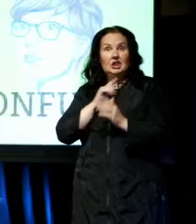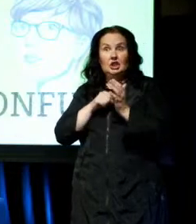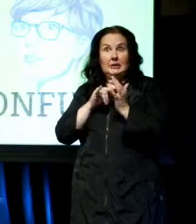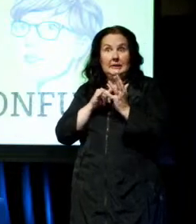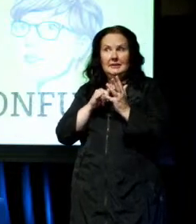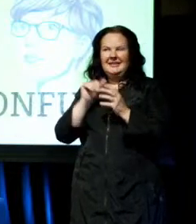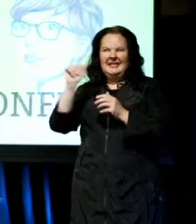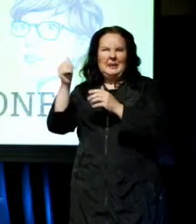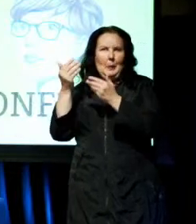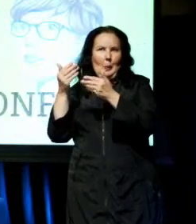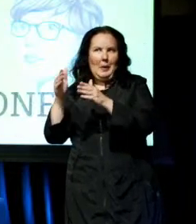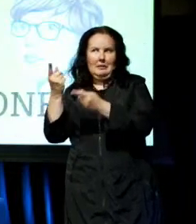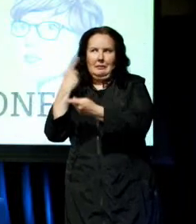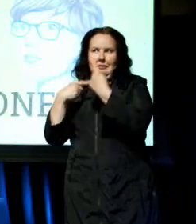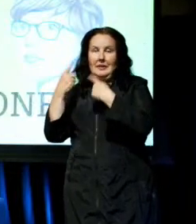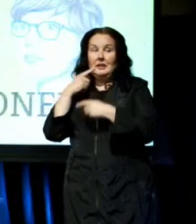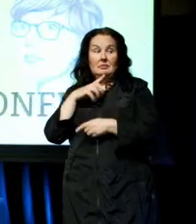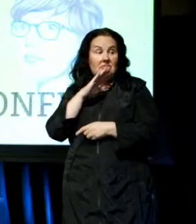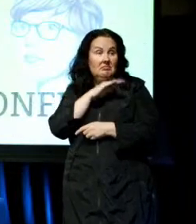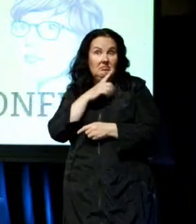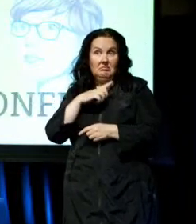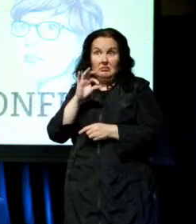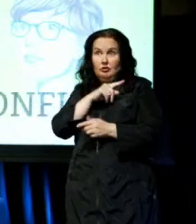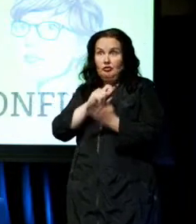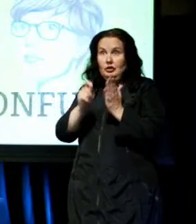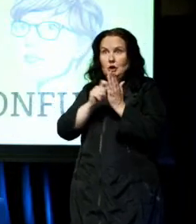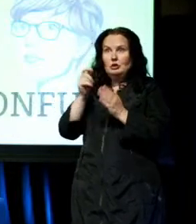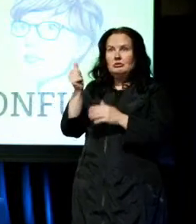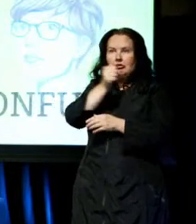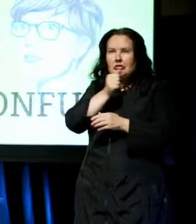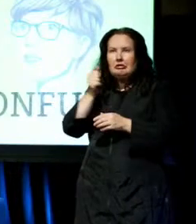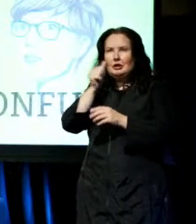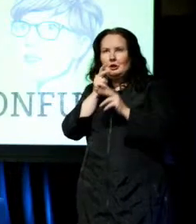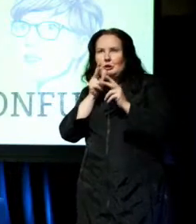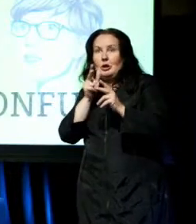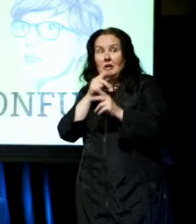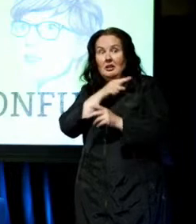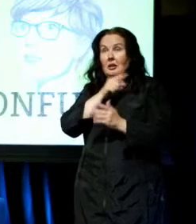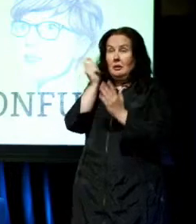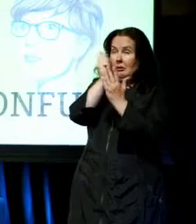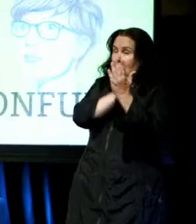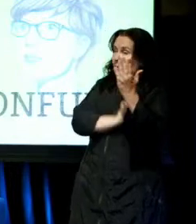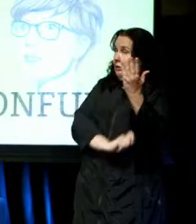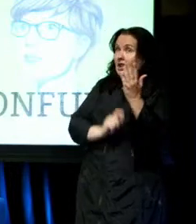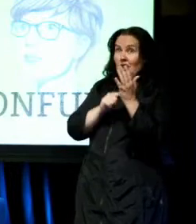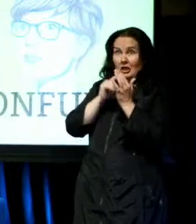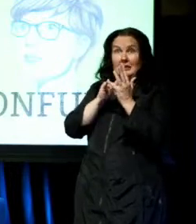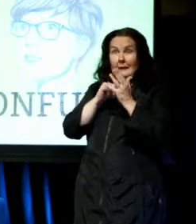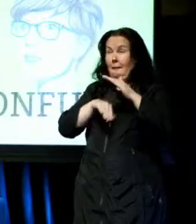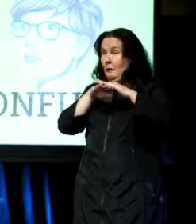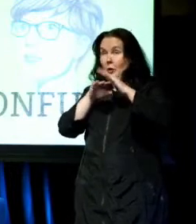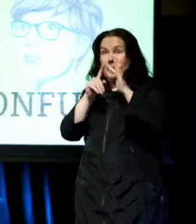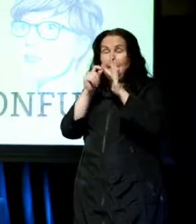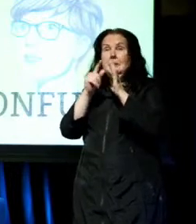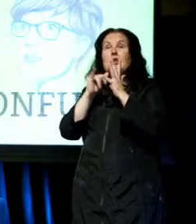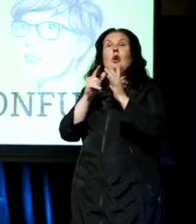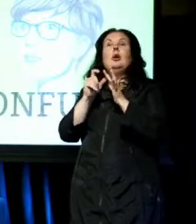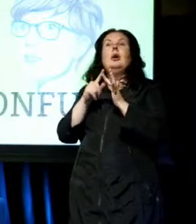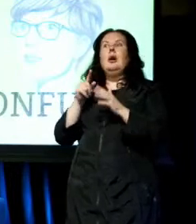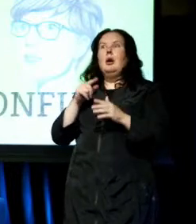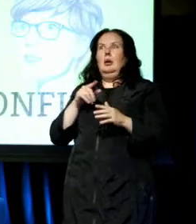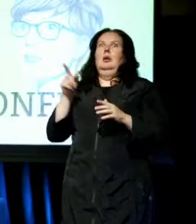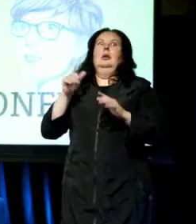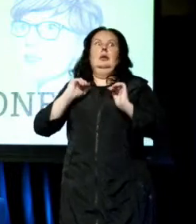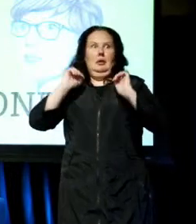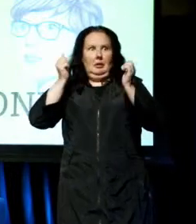way they told it to me. They're like, Jess, do you want to write some jokes for this? And Jess like sent them back a whole episode. Like, basically, and they were like, it was